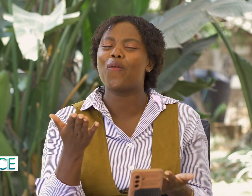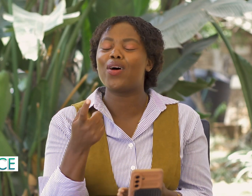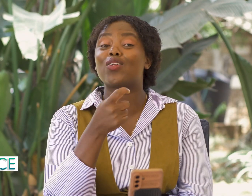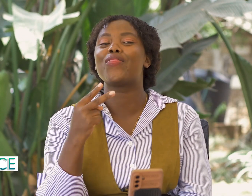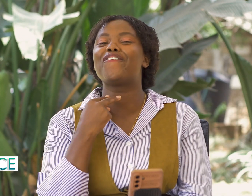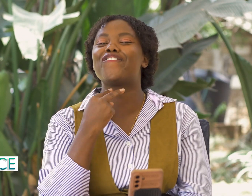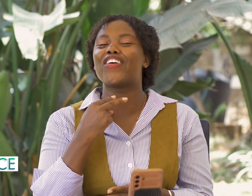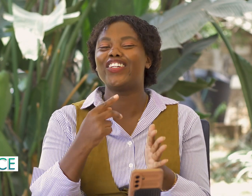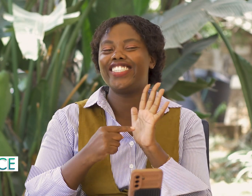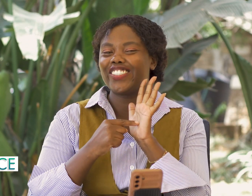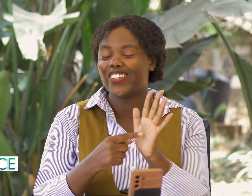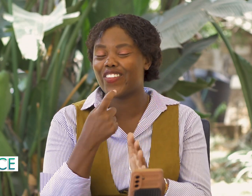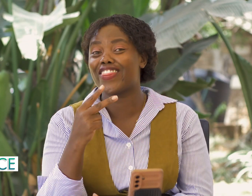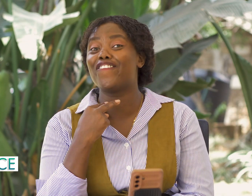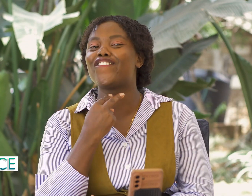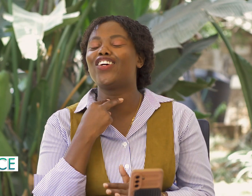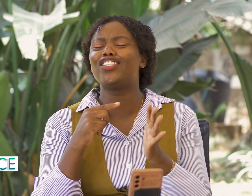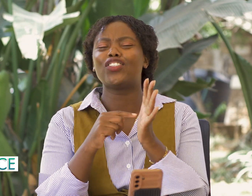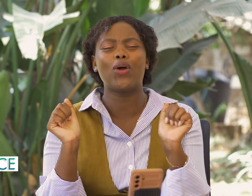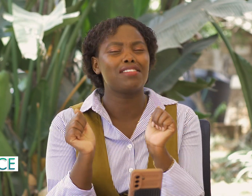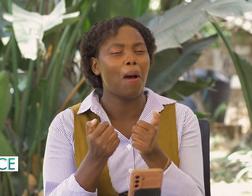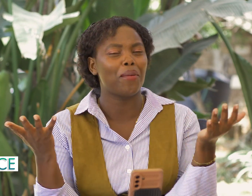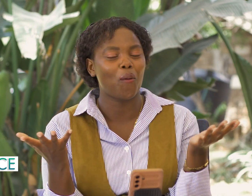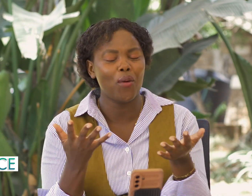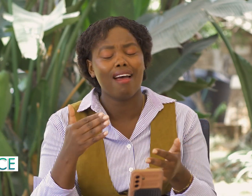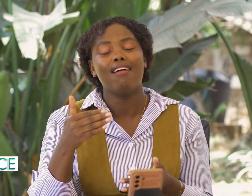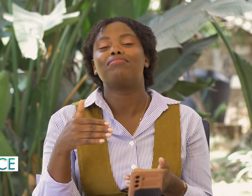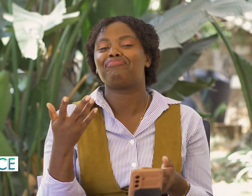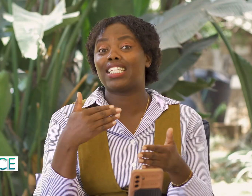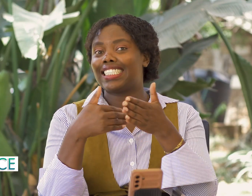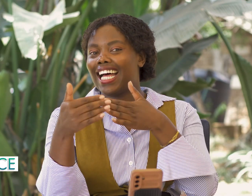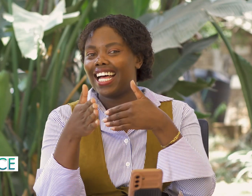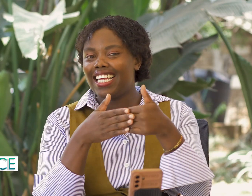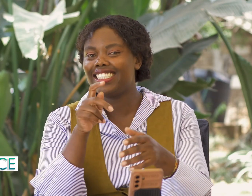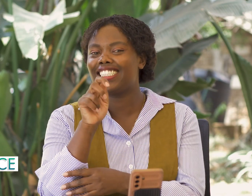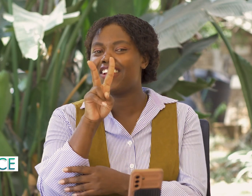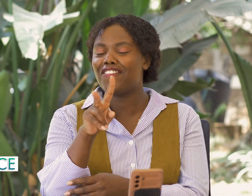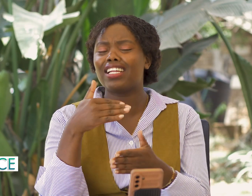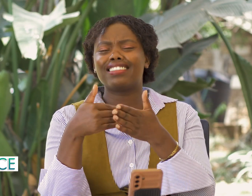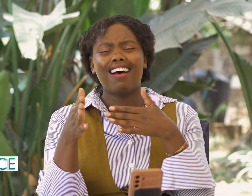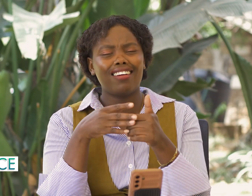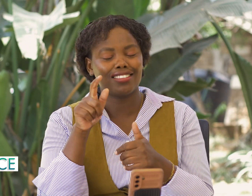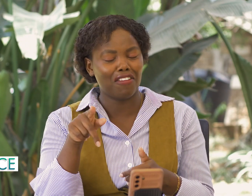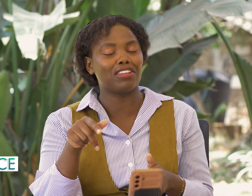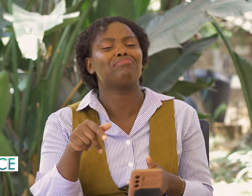Welcome to The Voice Show. It always airs at Science TV.